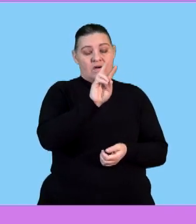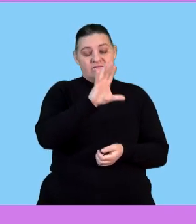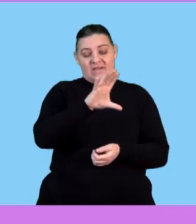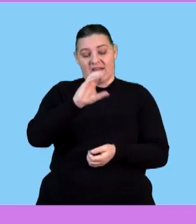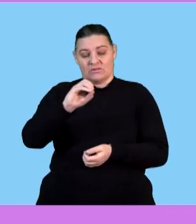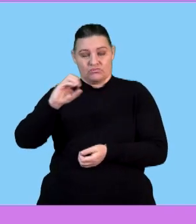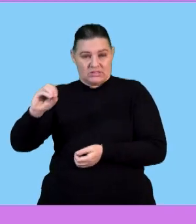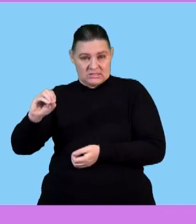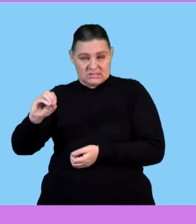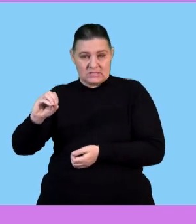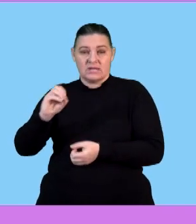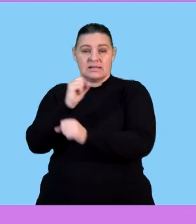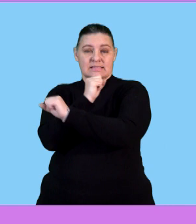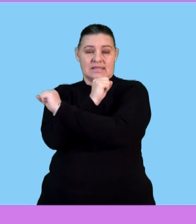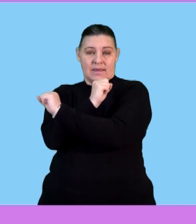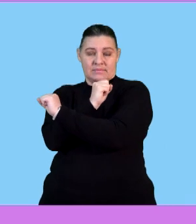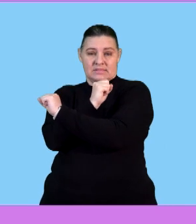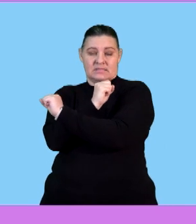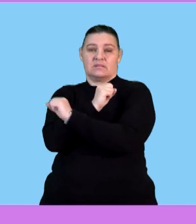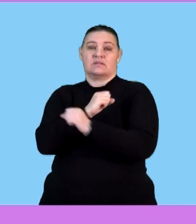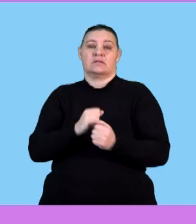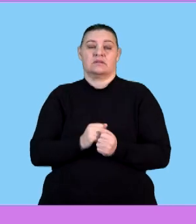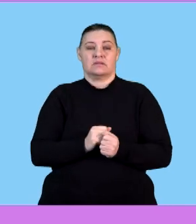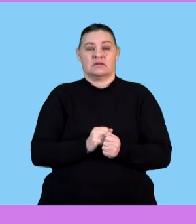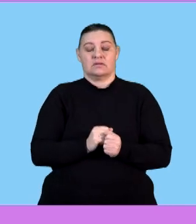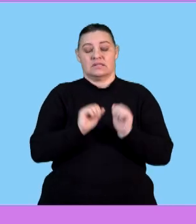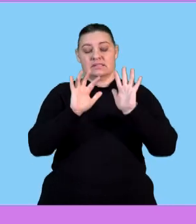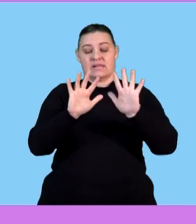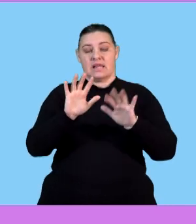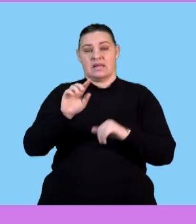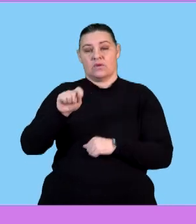22,500 Rand. We multiply that by the interest rate,